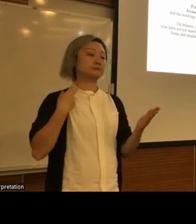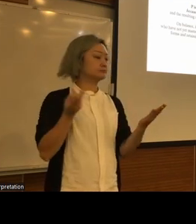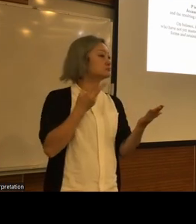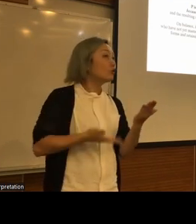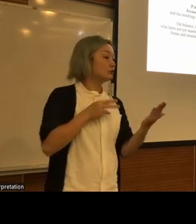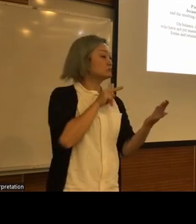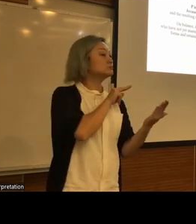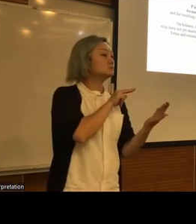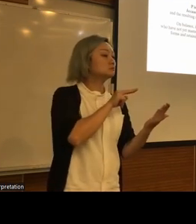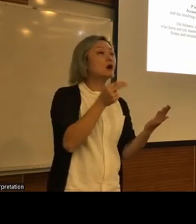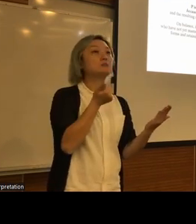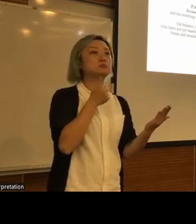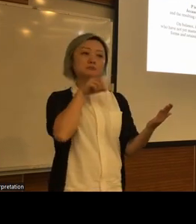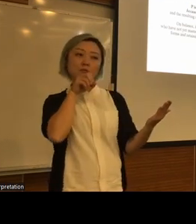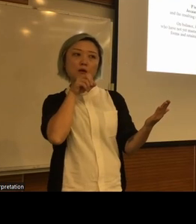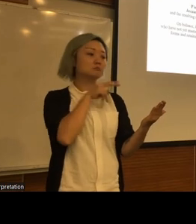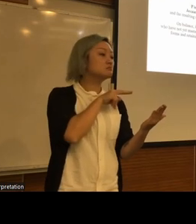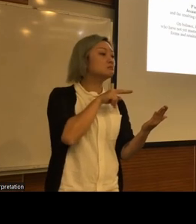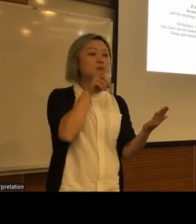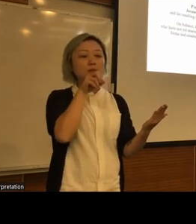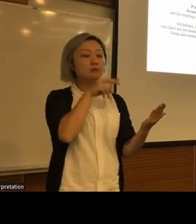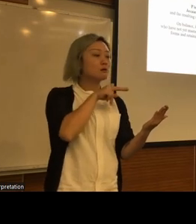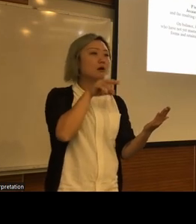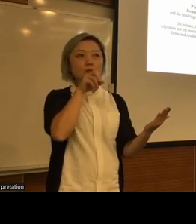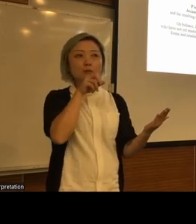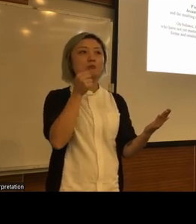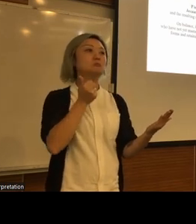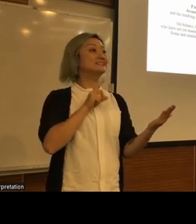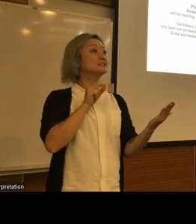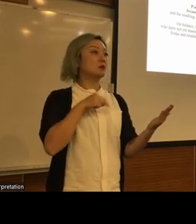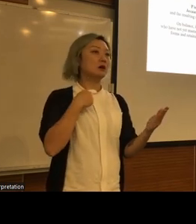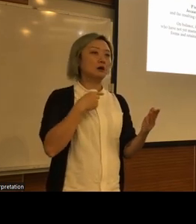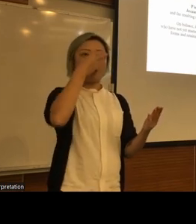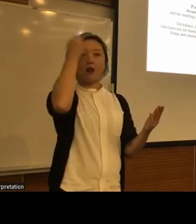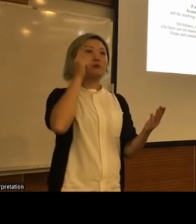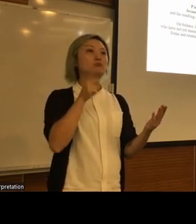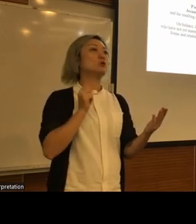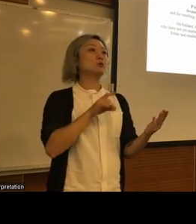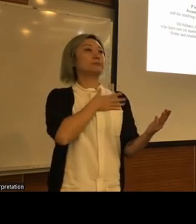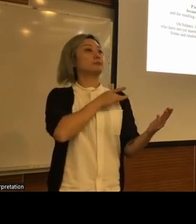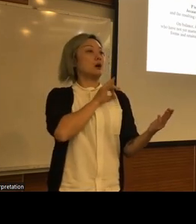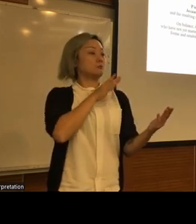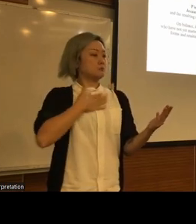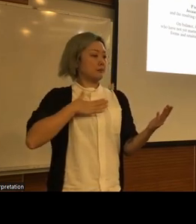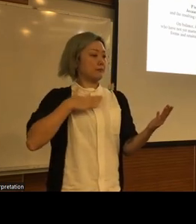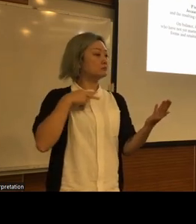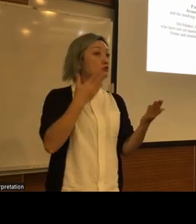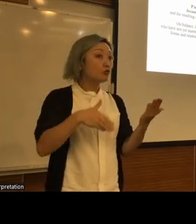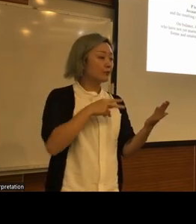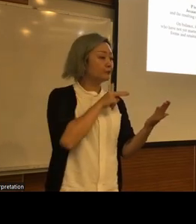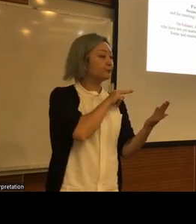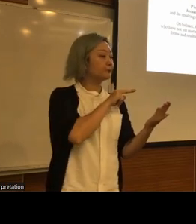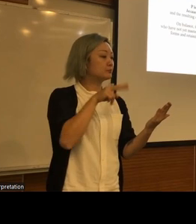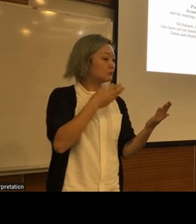So you would tend to have more availability of the source text than of